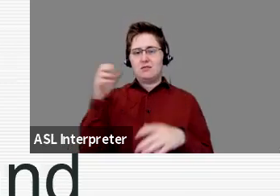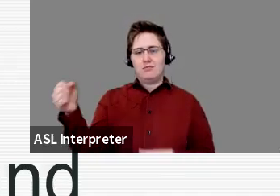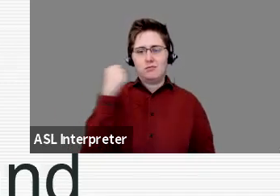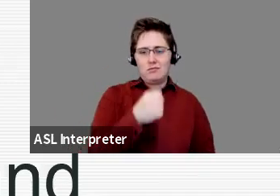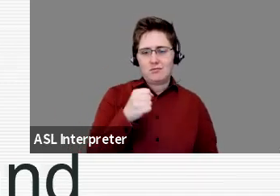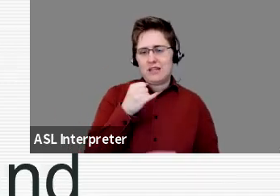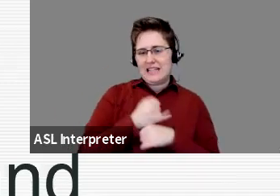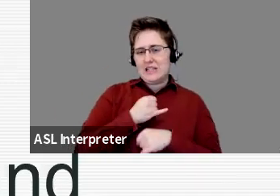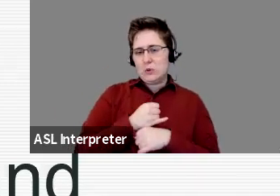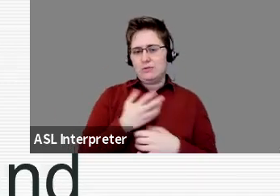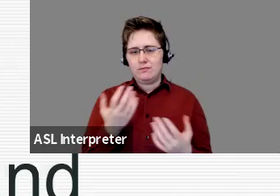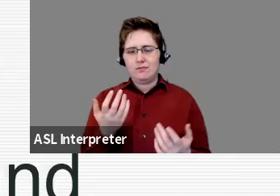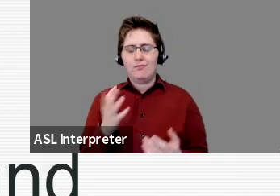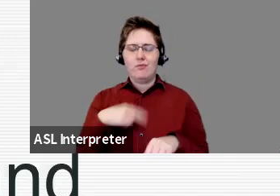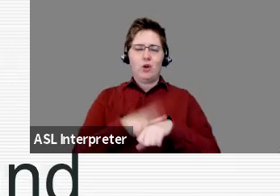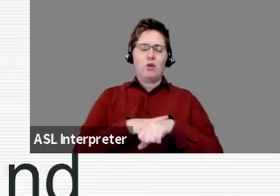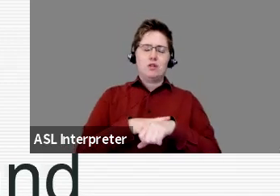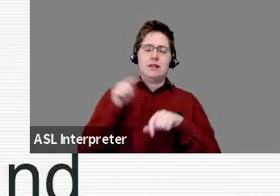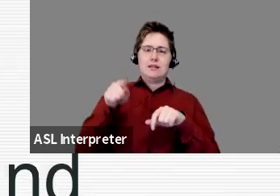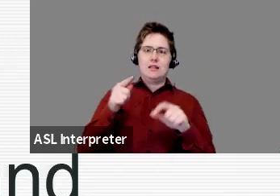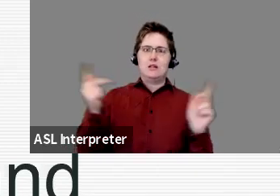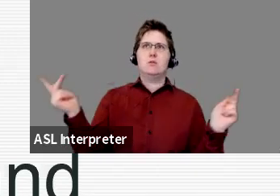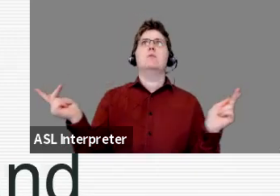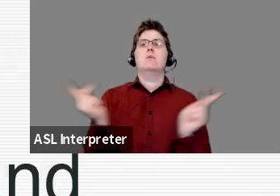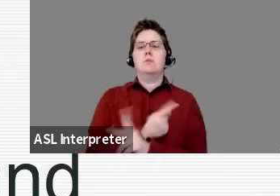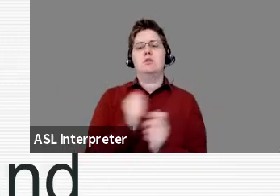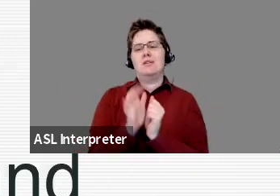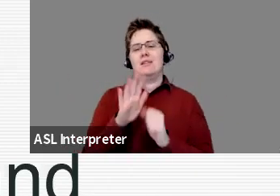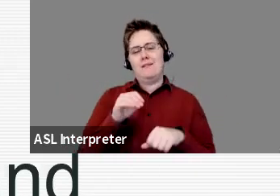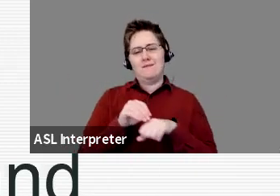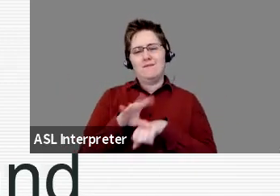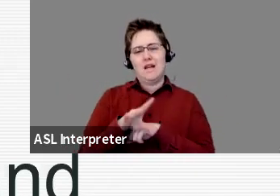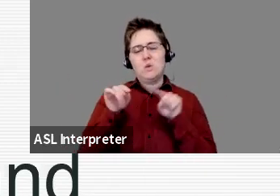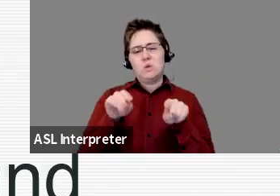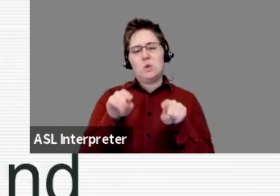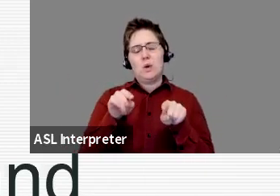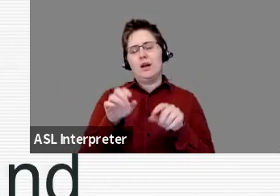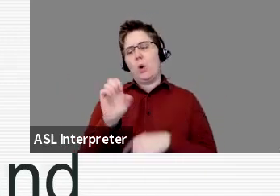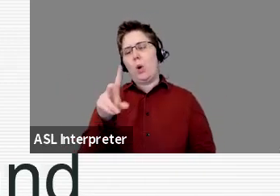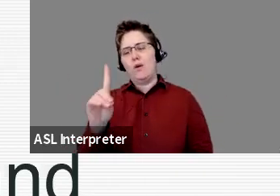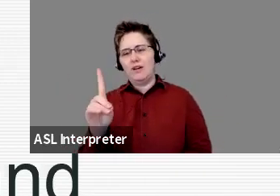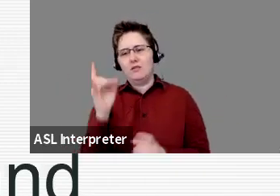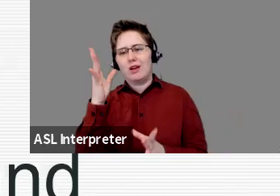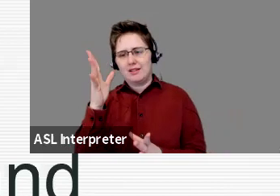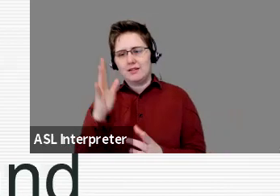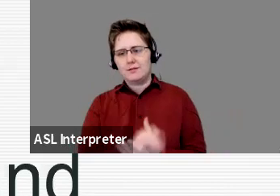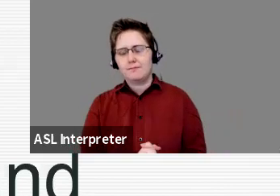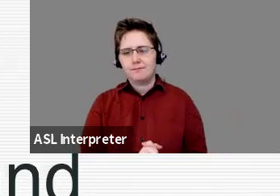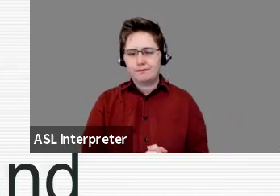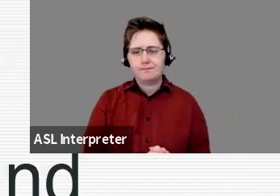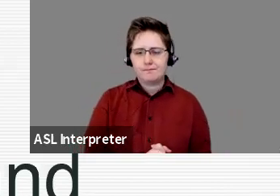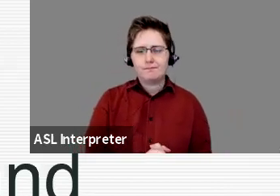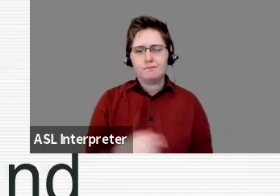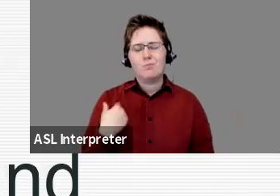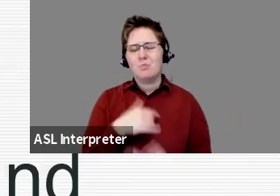so of course this is compounded in its effect during the COVID crisis. But we are still,